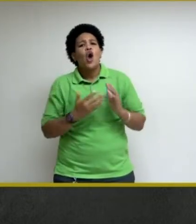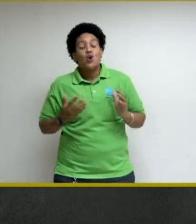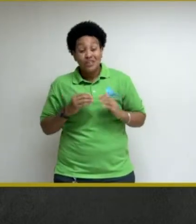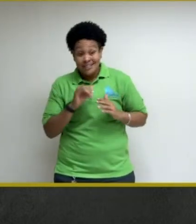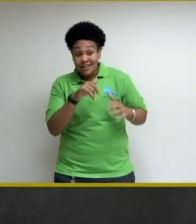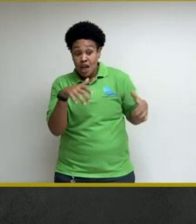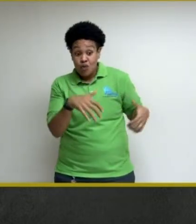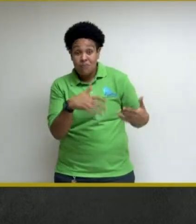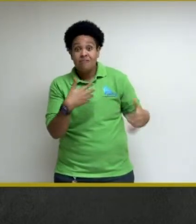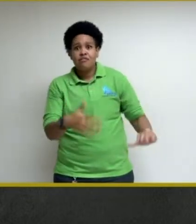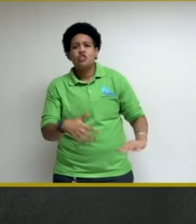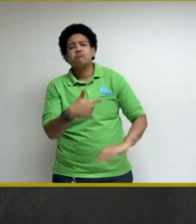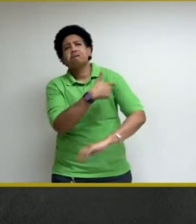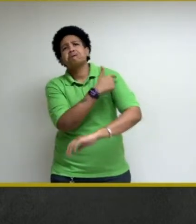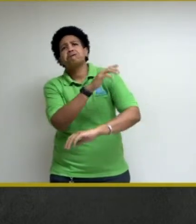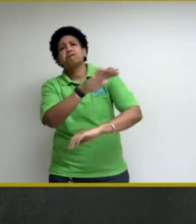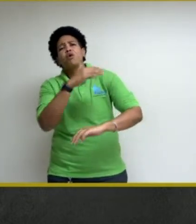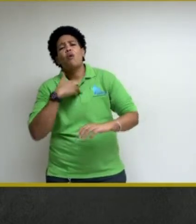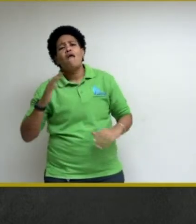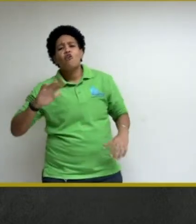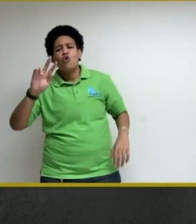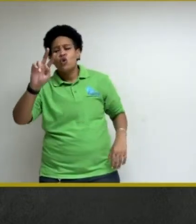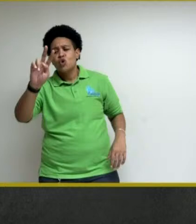that group, and we have about